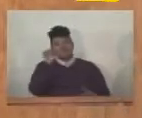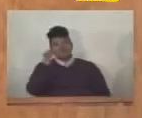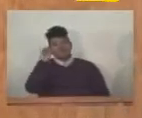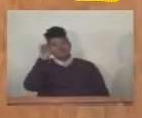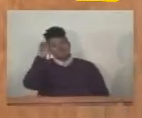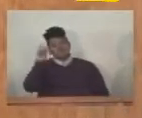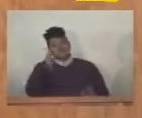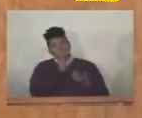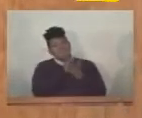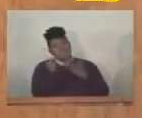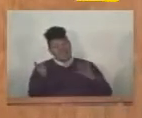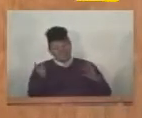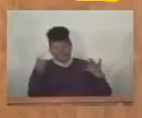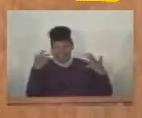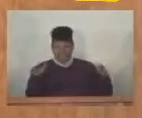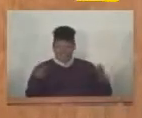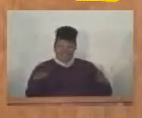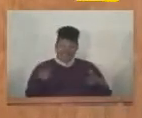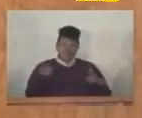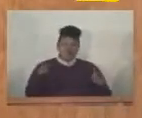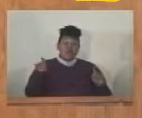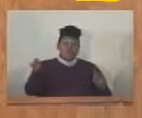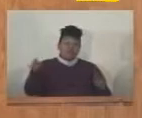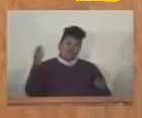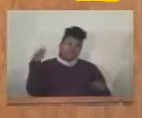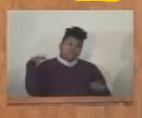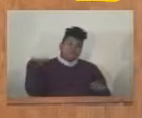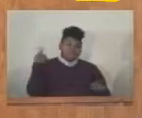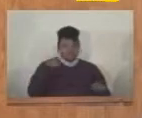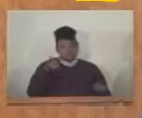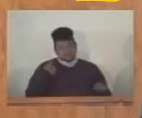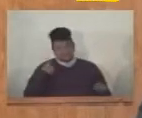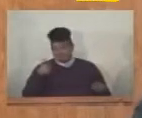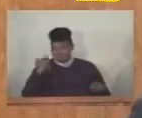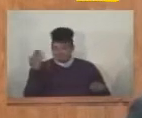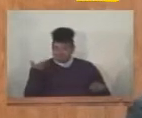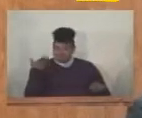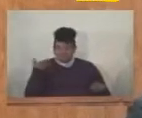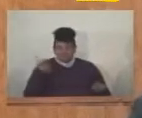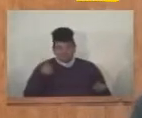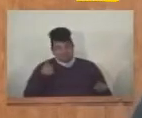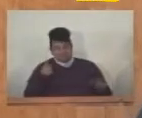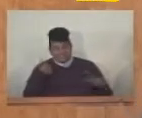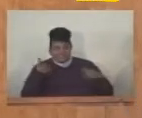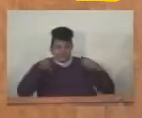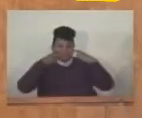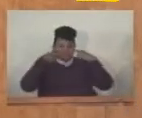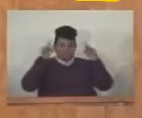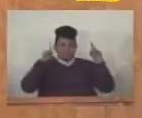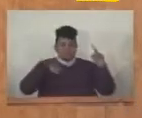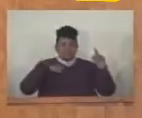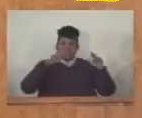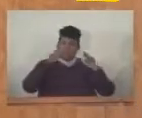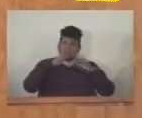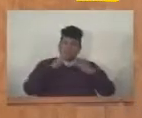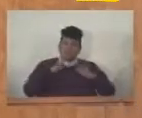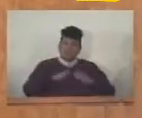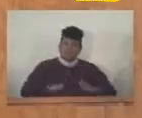already, while they are patting their backs, themselves on the backs, let's examine some